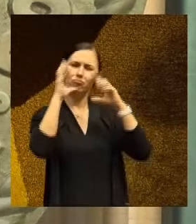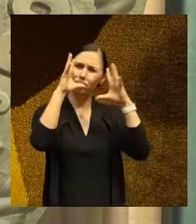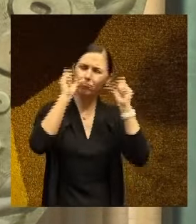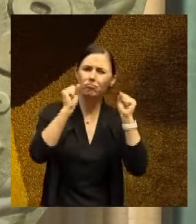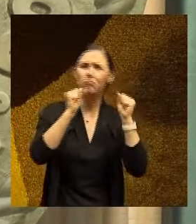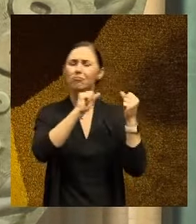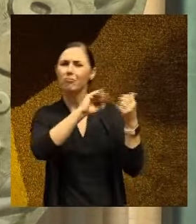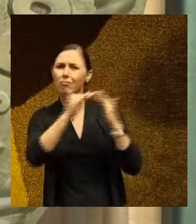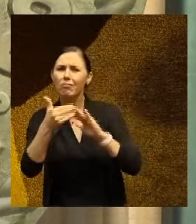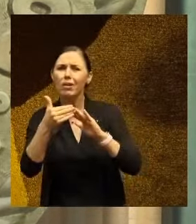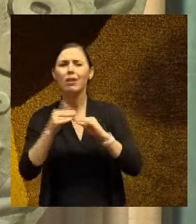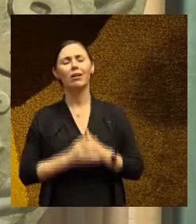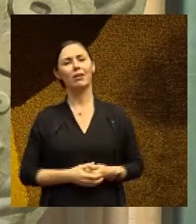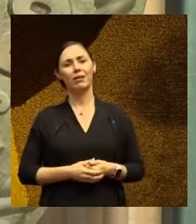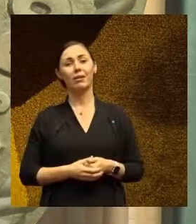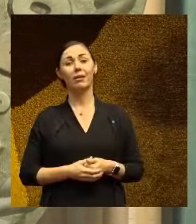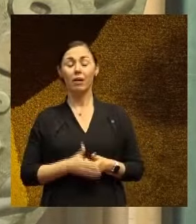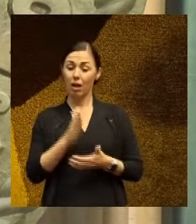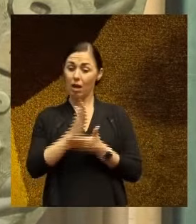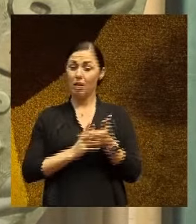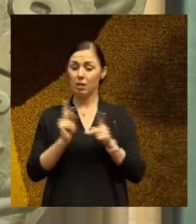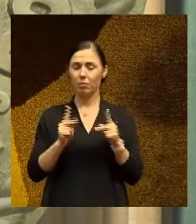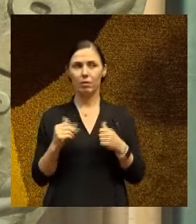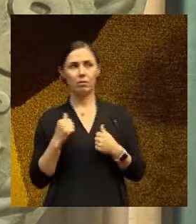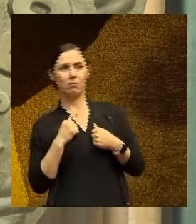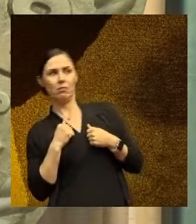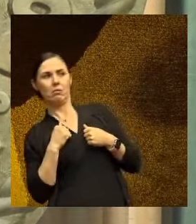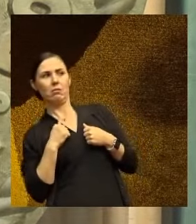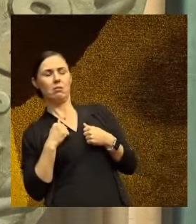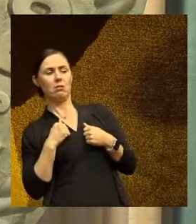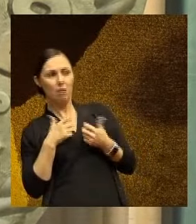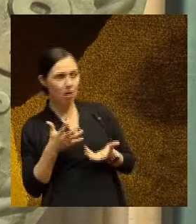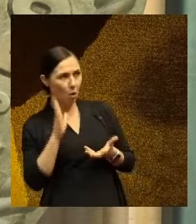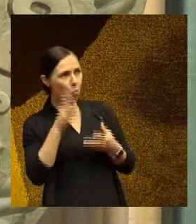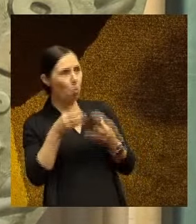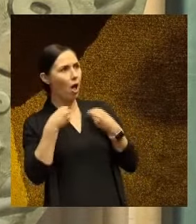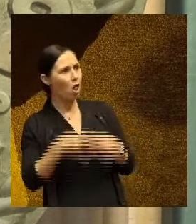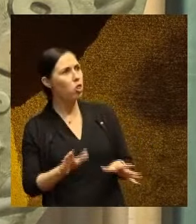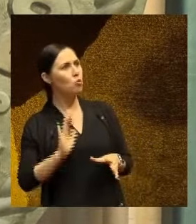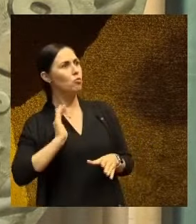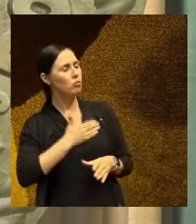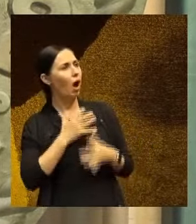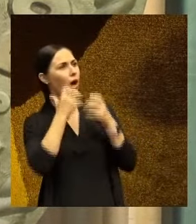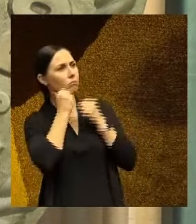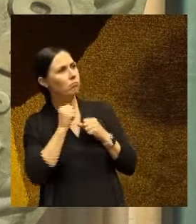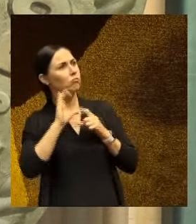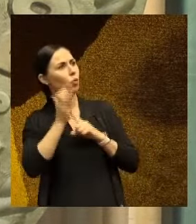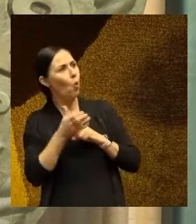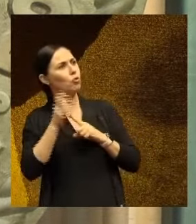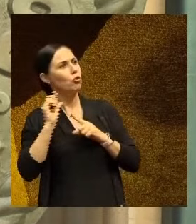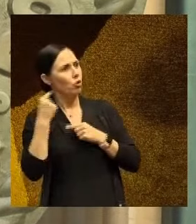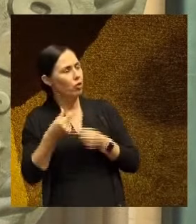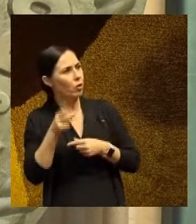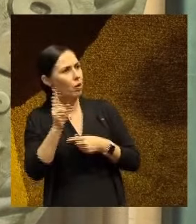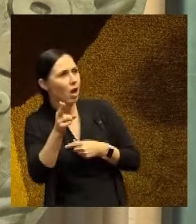some who fear that we're in danger of losing it through the many changes that we've